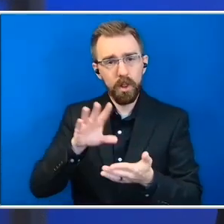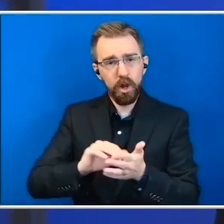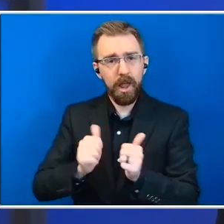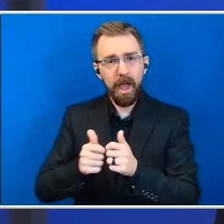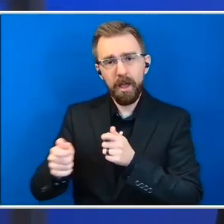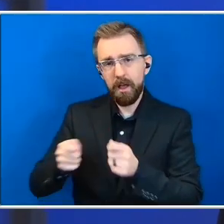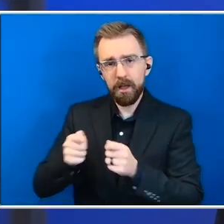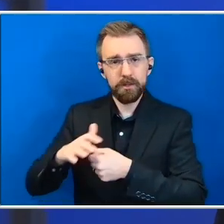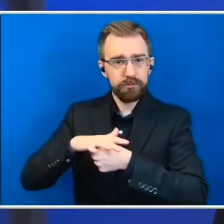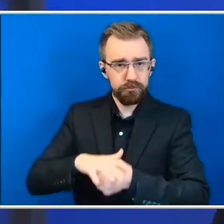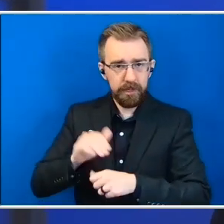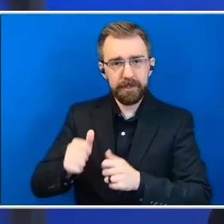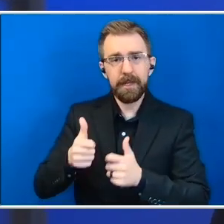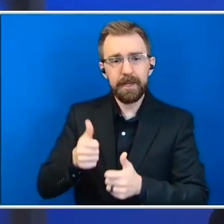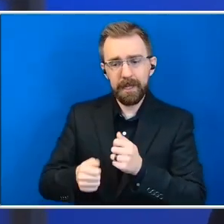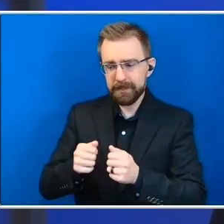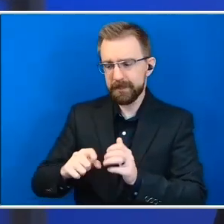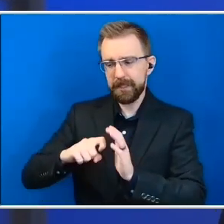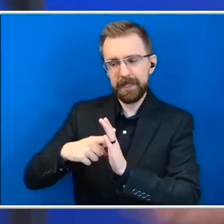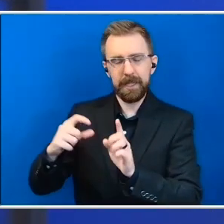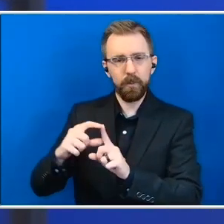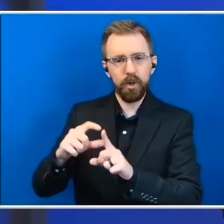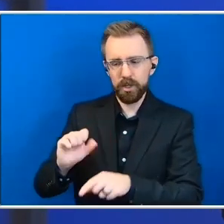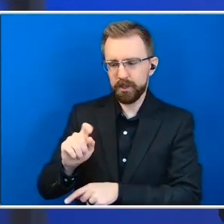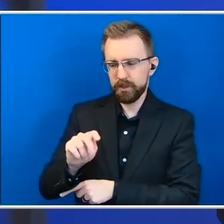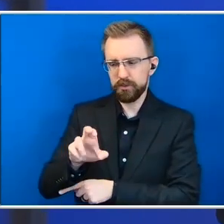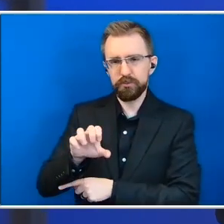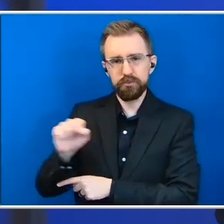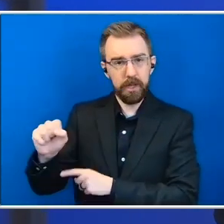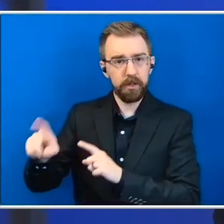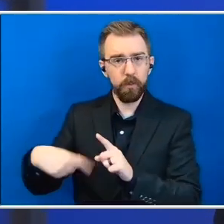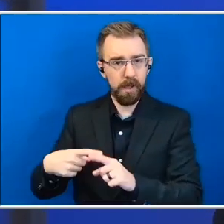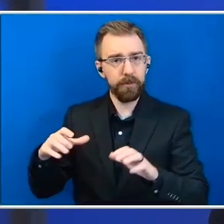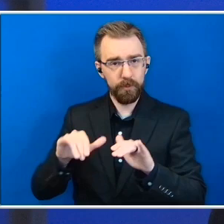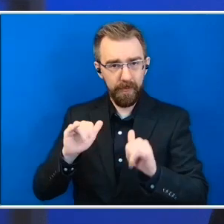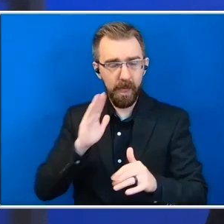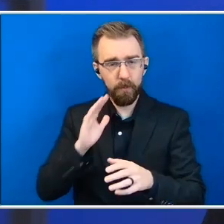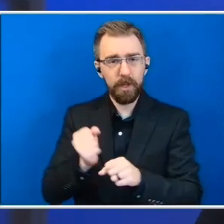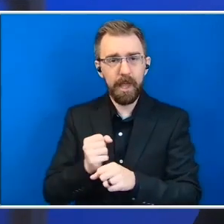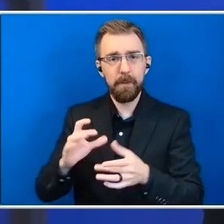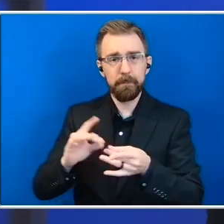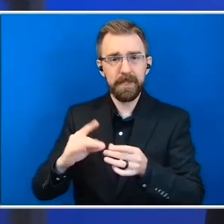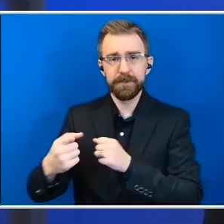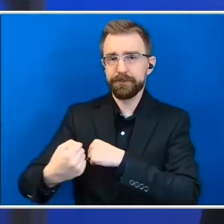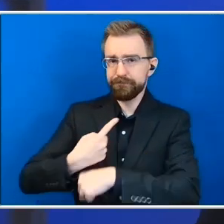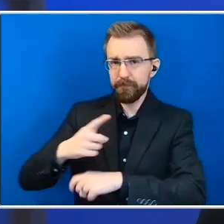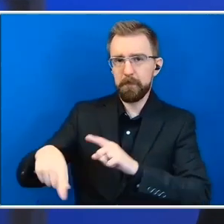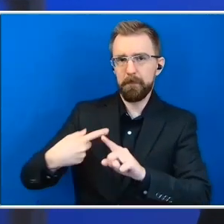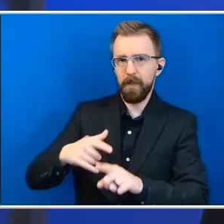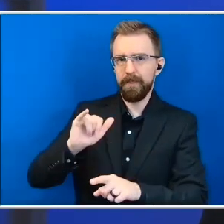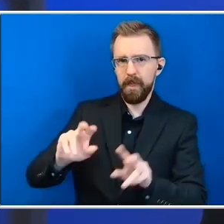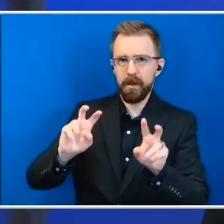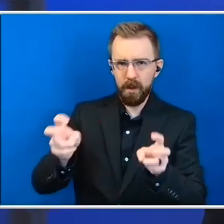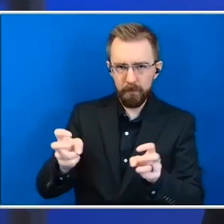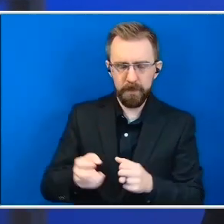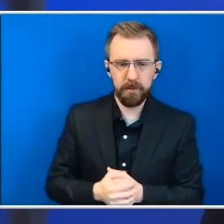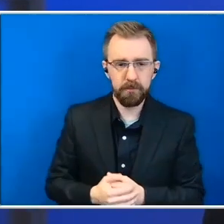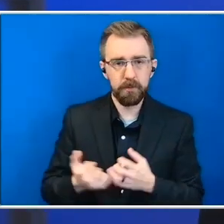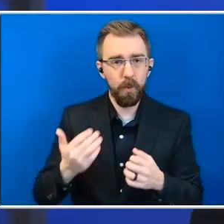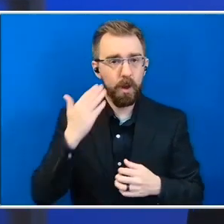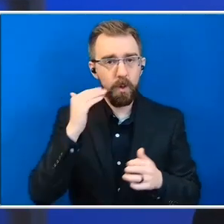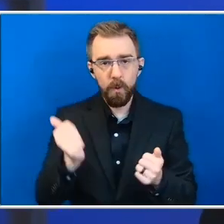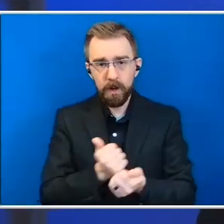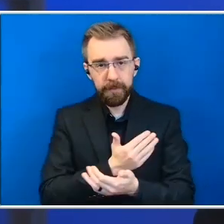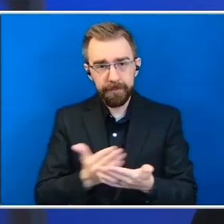text the keyword stress, and every time you do, you automatically get a message on that topic. And then you want to know anything